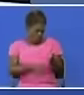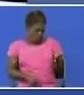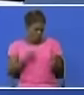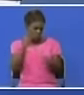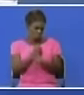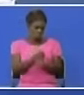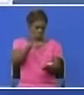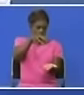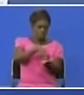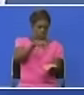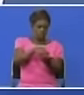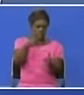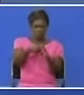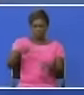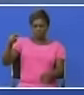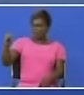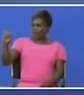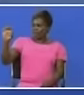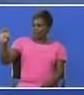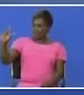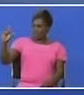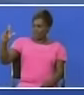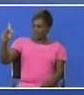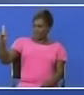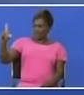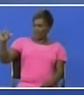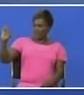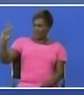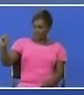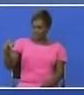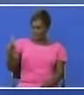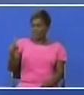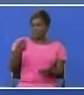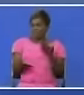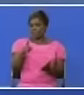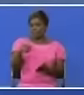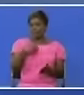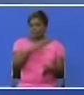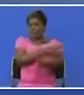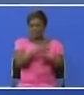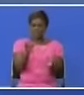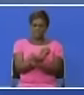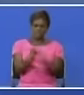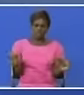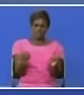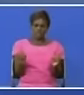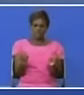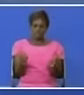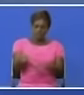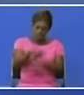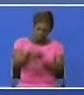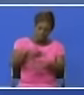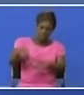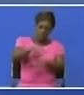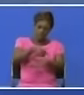with the content that comes out of Netflix? Because, and like you say, you probably wouldn't have the capacity to take a look at the hours and hours